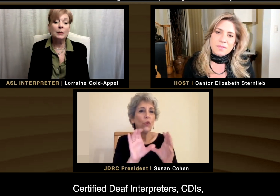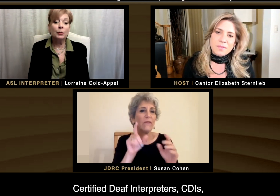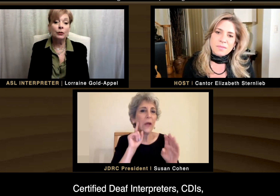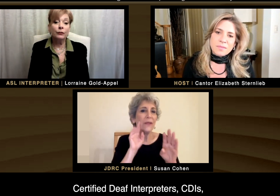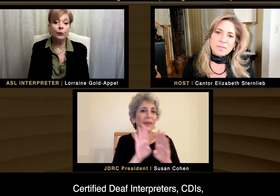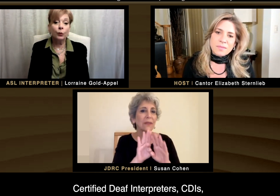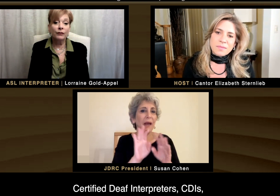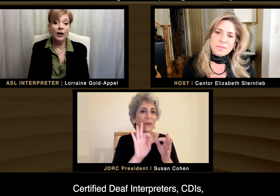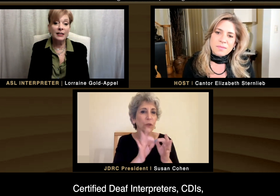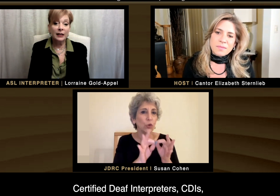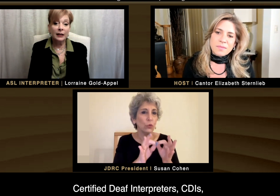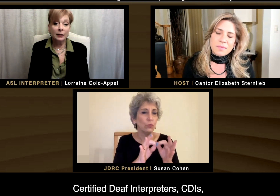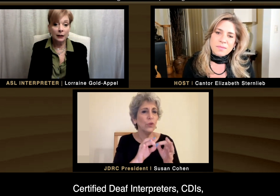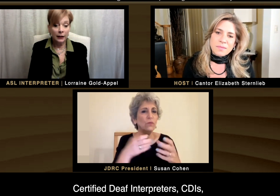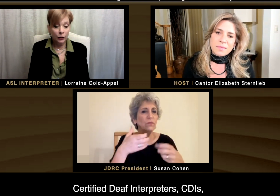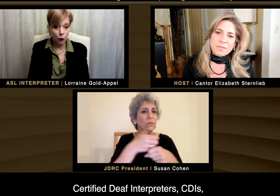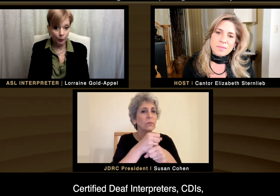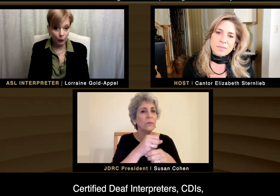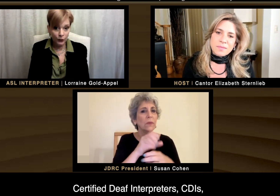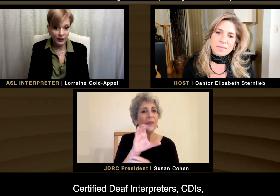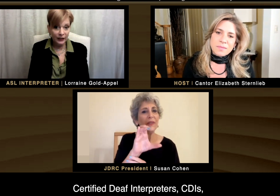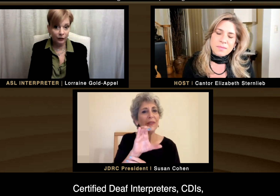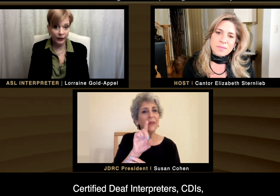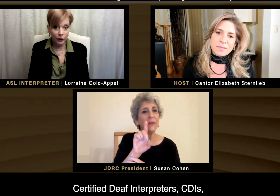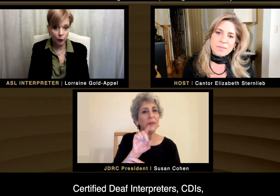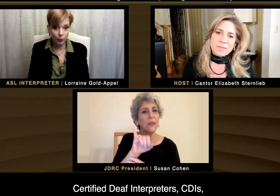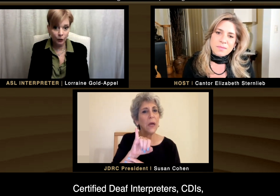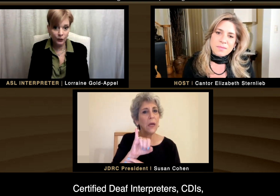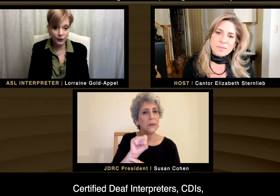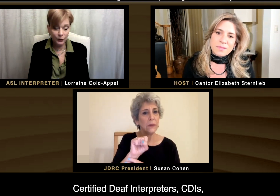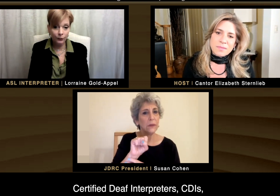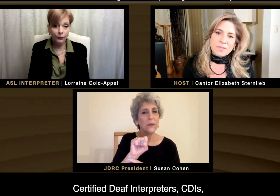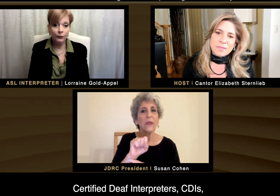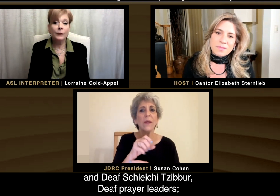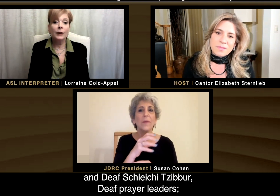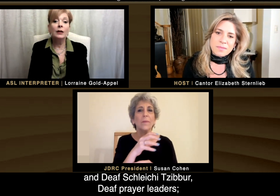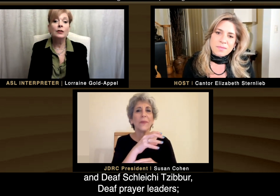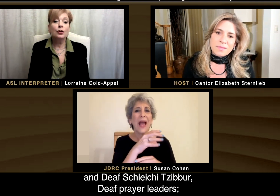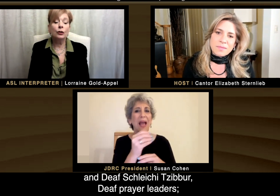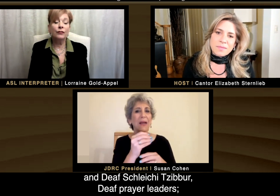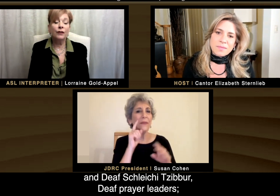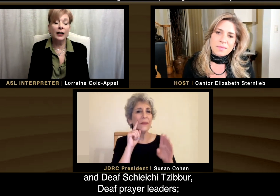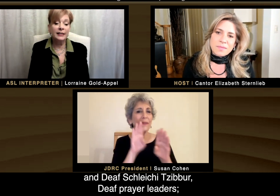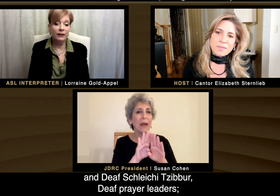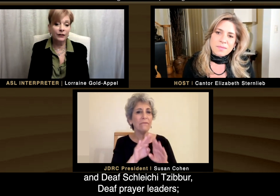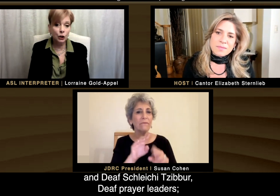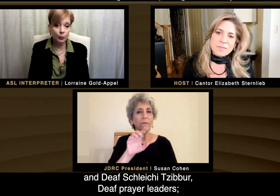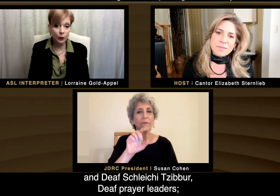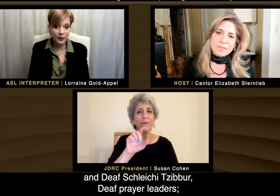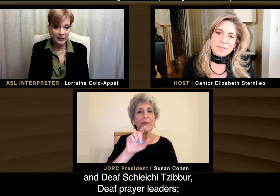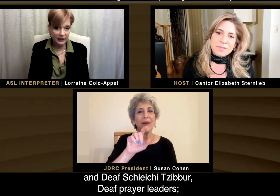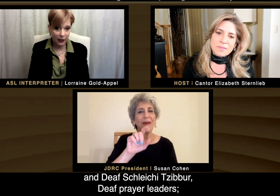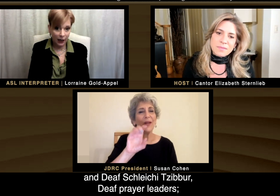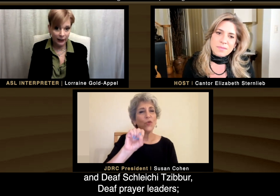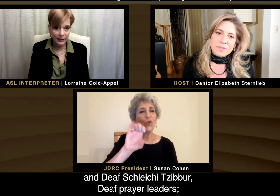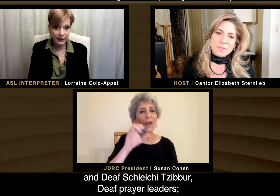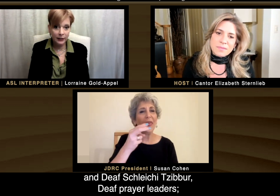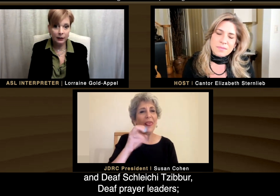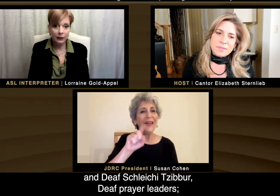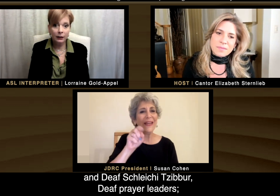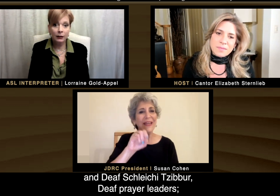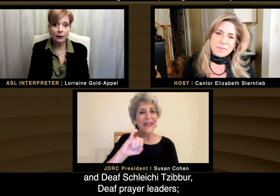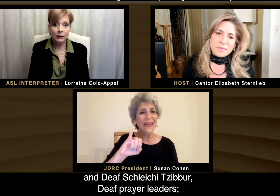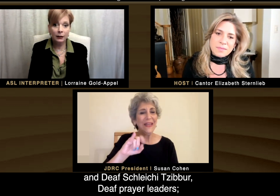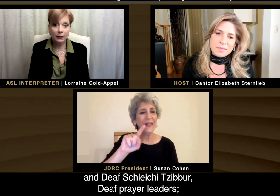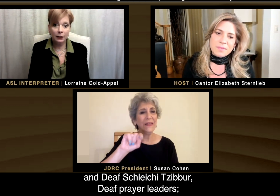We're responsible for advising interpreters, hearing interpreters, certified deaf interpreters,